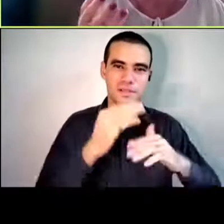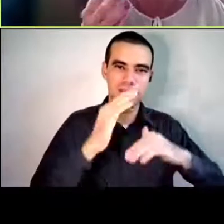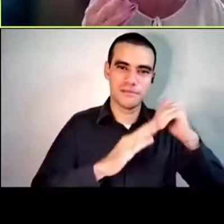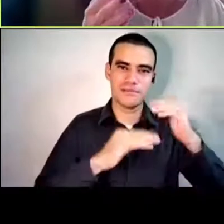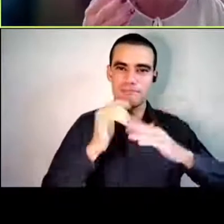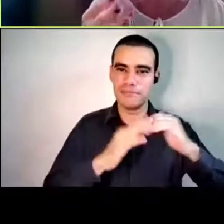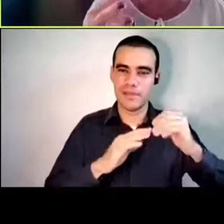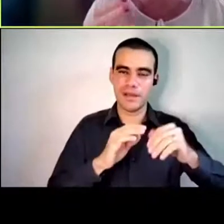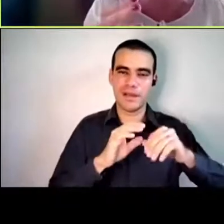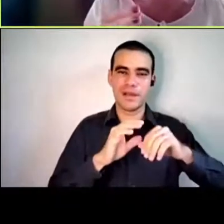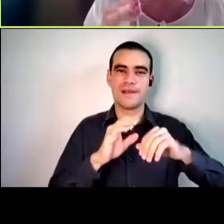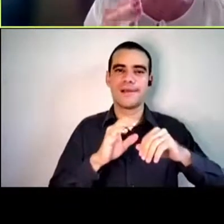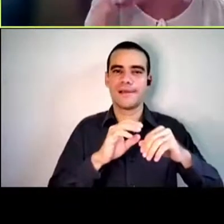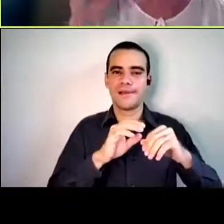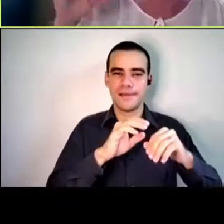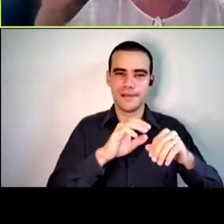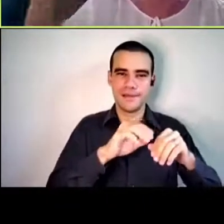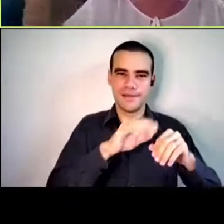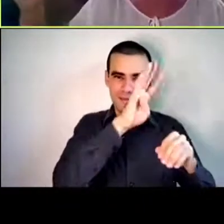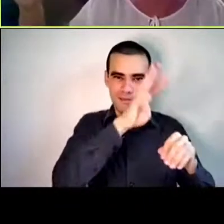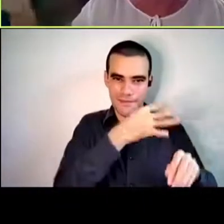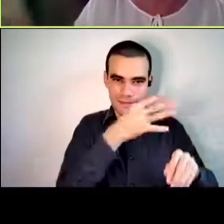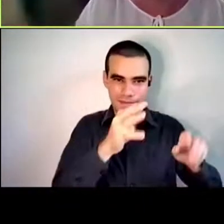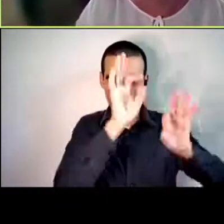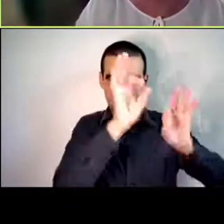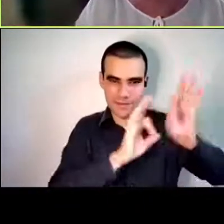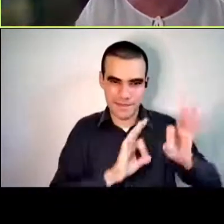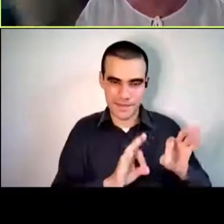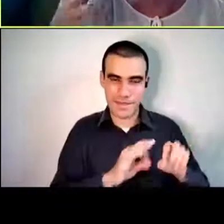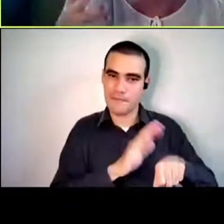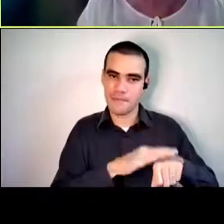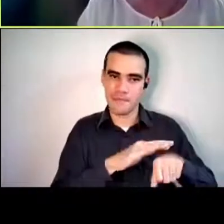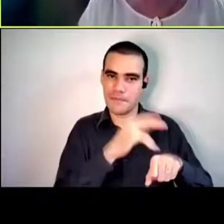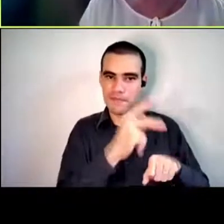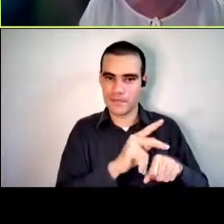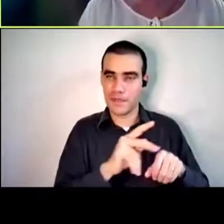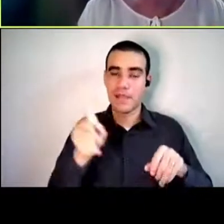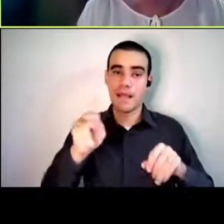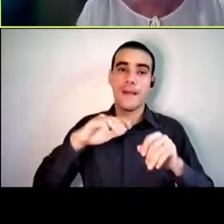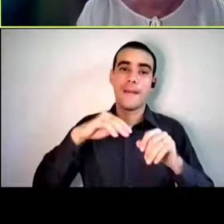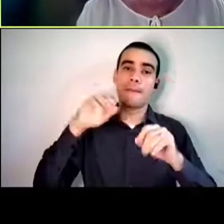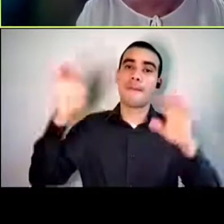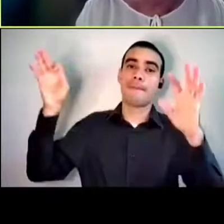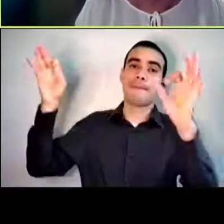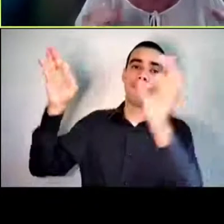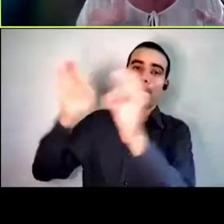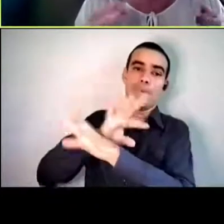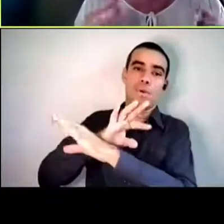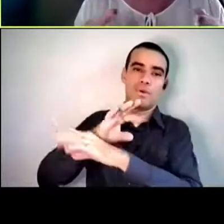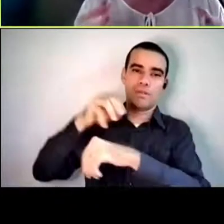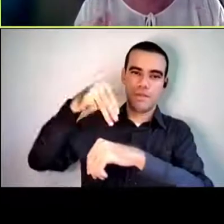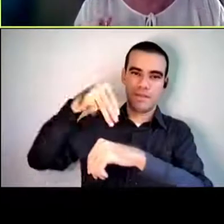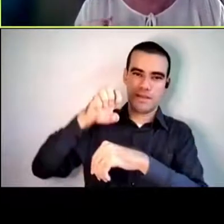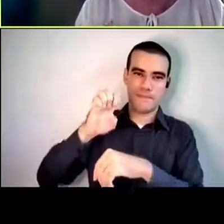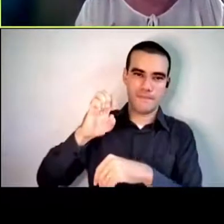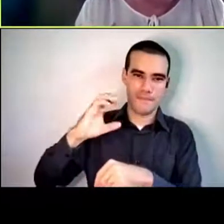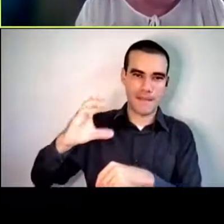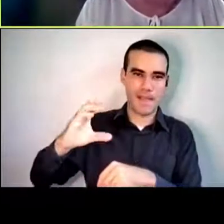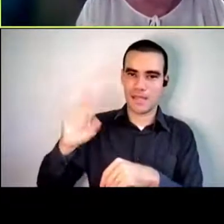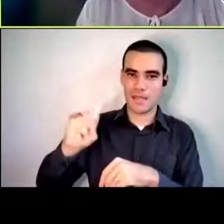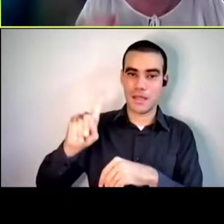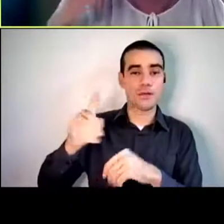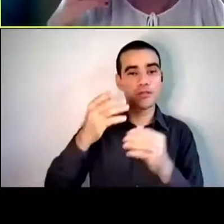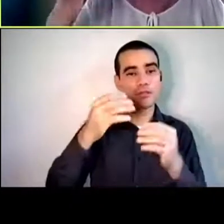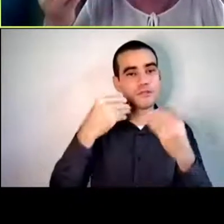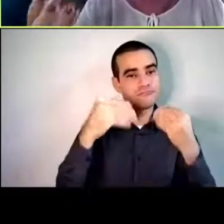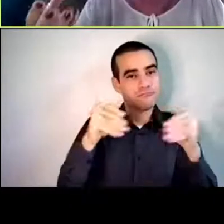shows the capacity to the school showing their own curriculums. So this is something that came ready from the